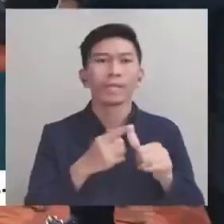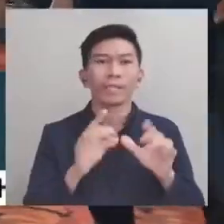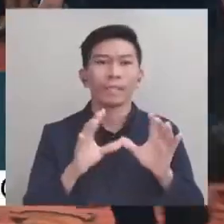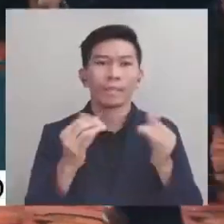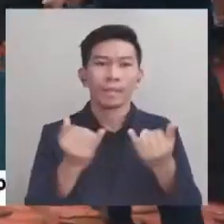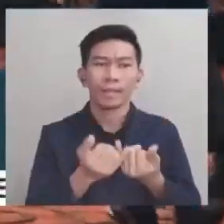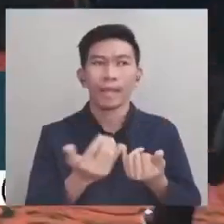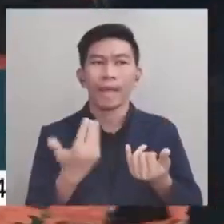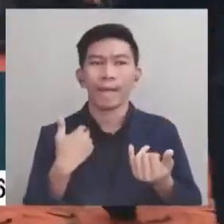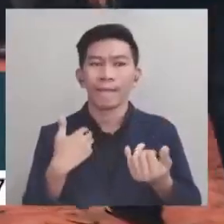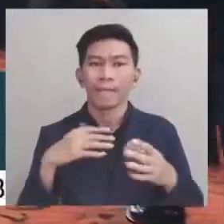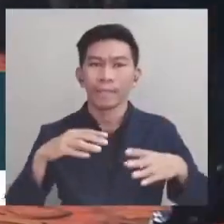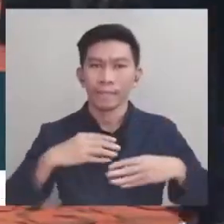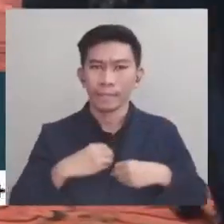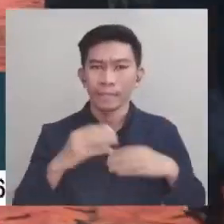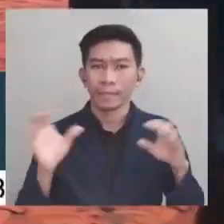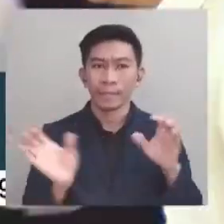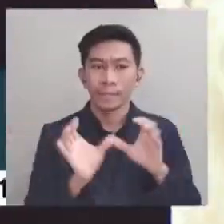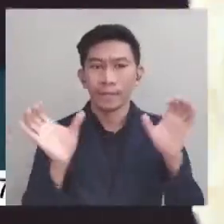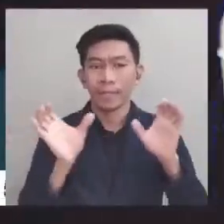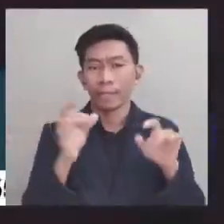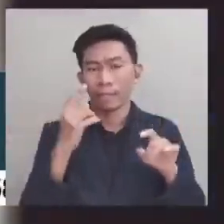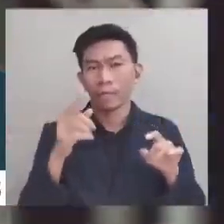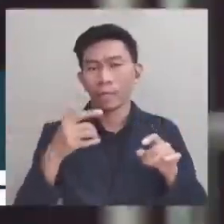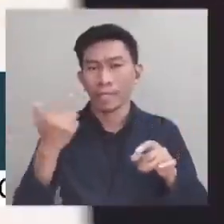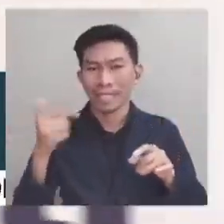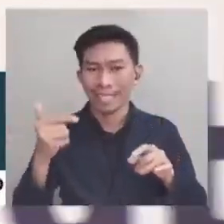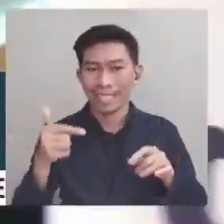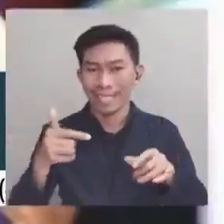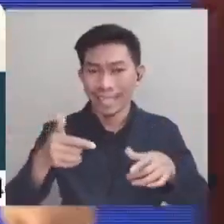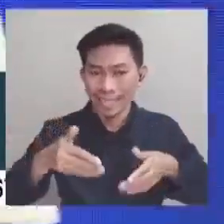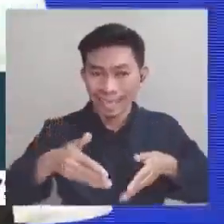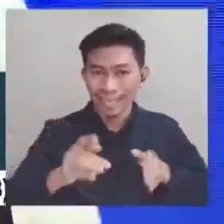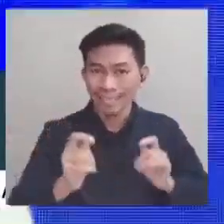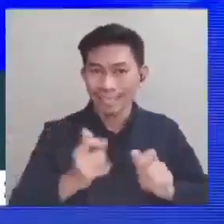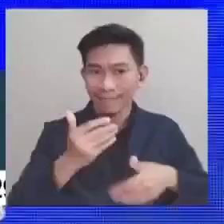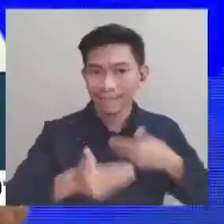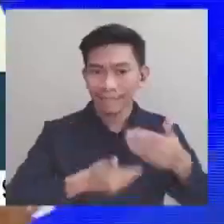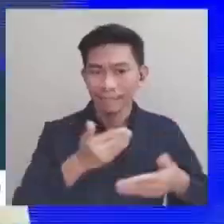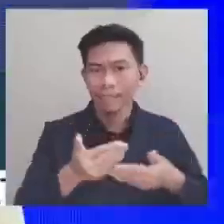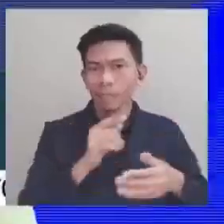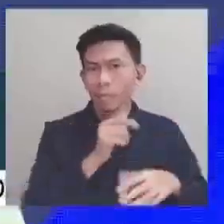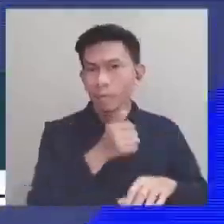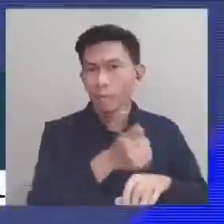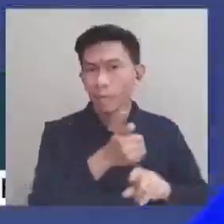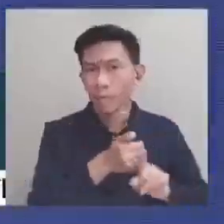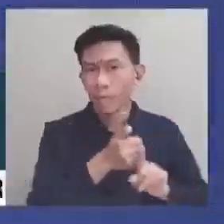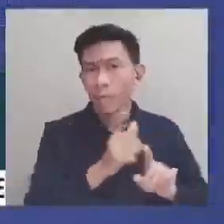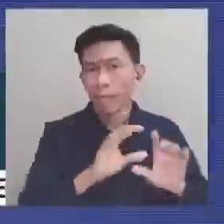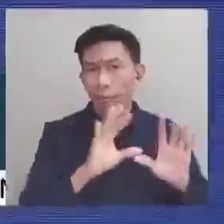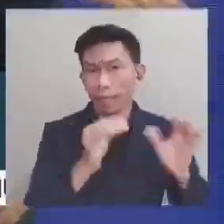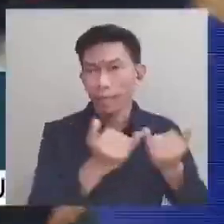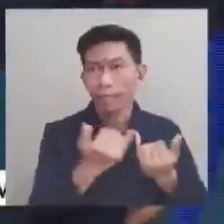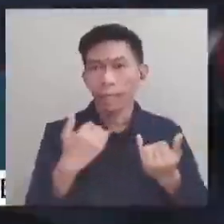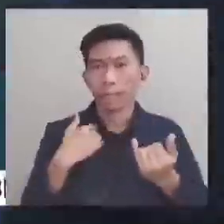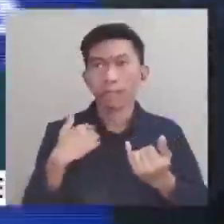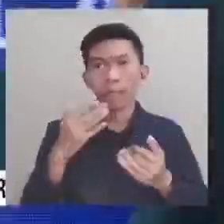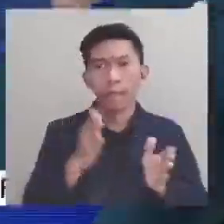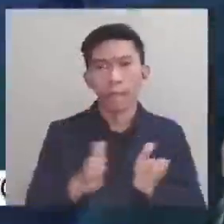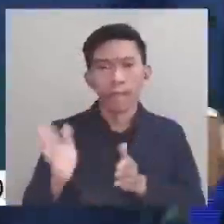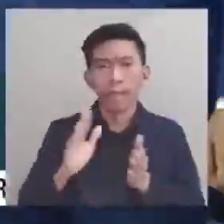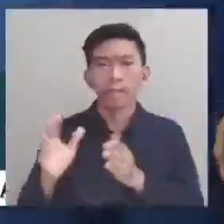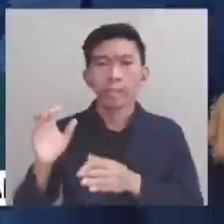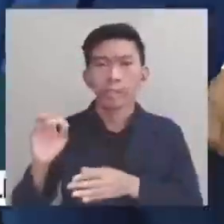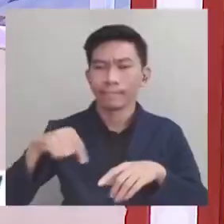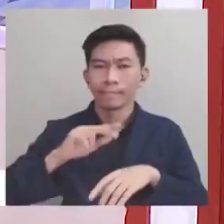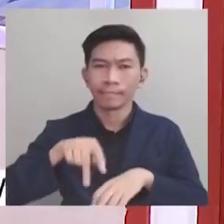green lanes. The company plans to set up floating solar panels on Laguna Lake that is expected to produce 1.3